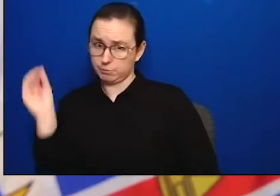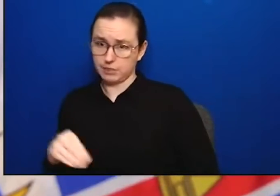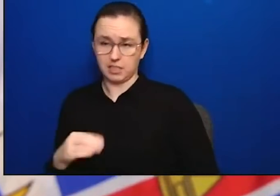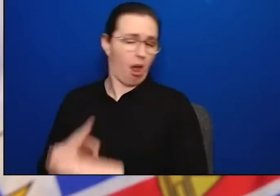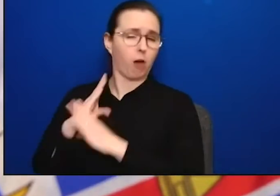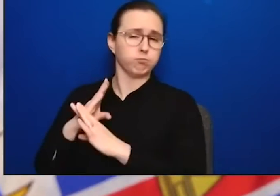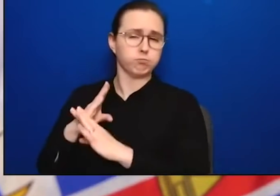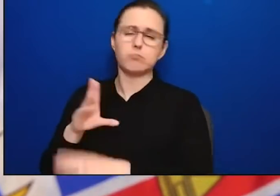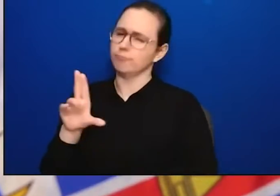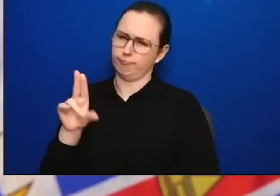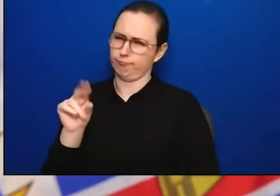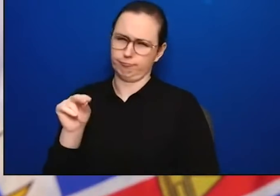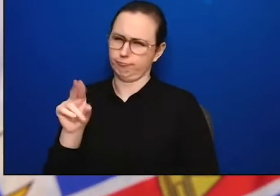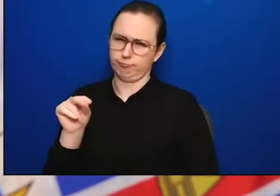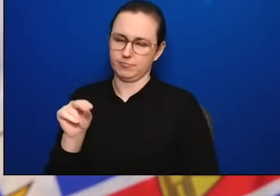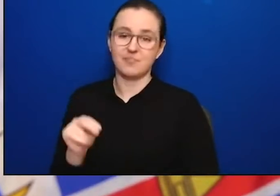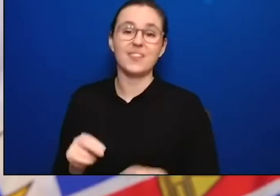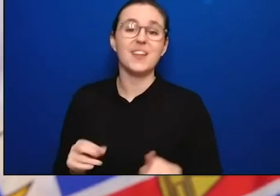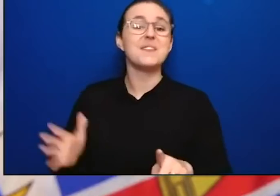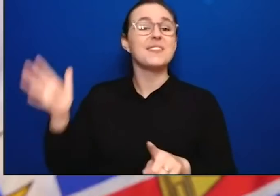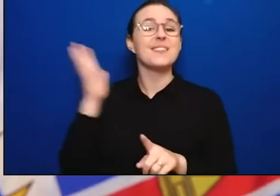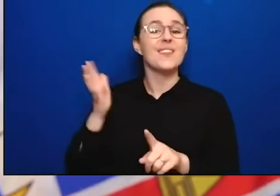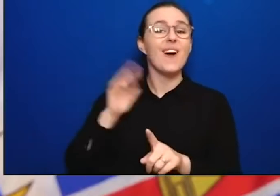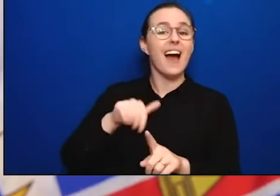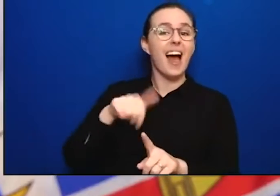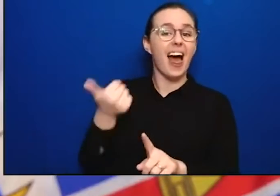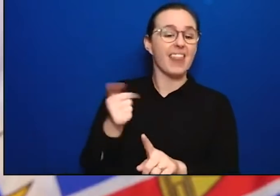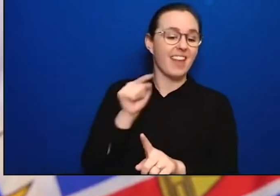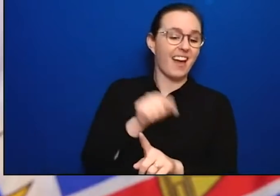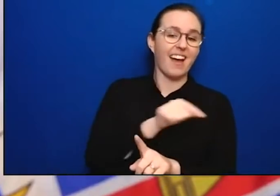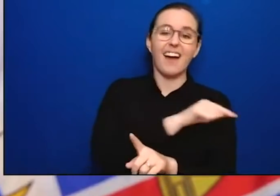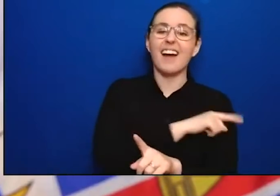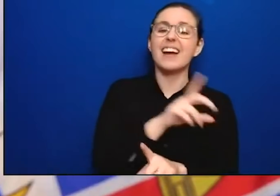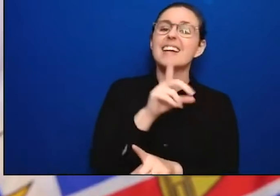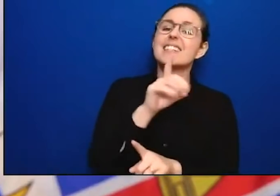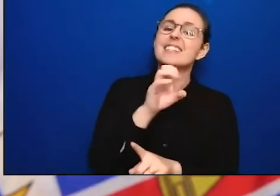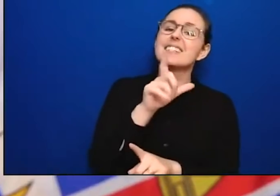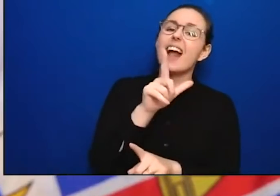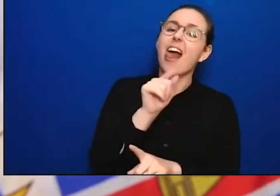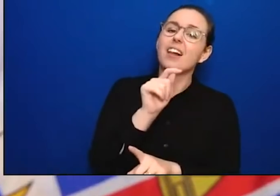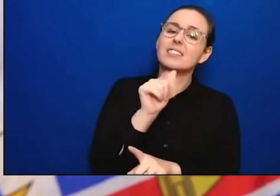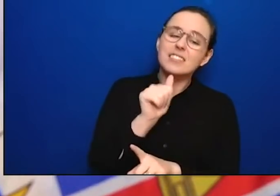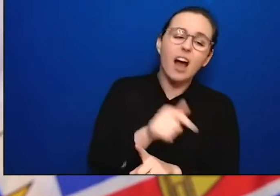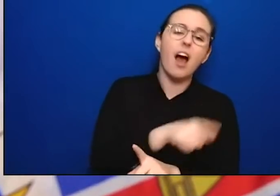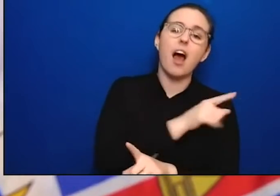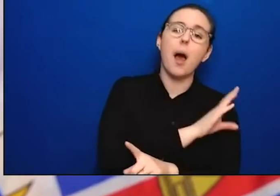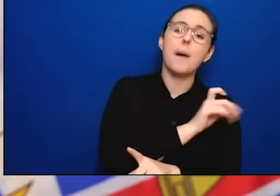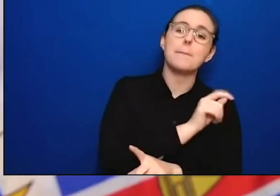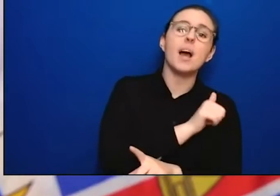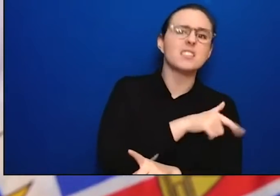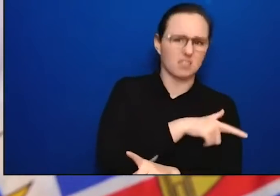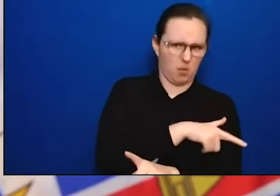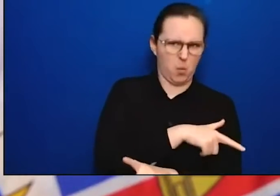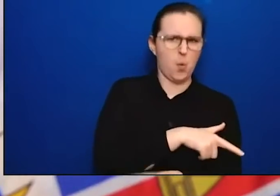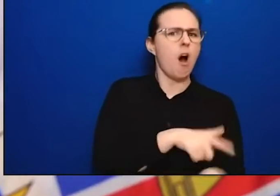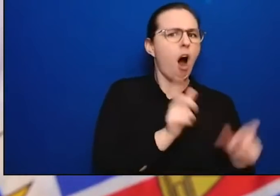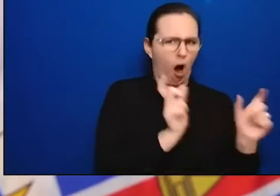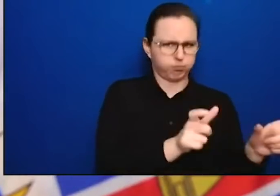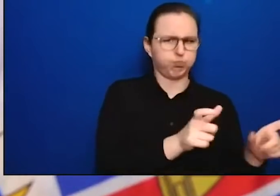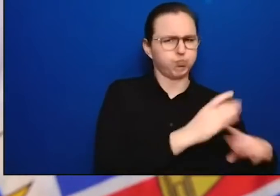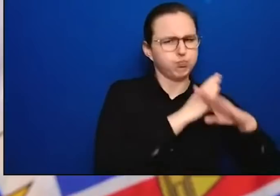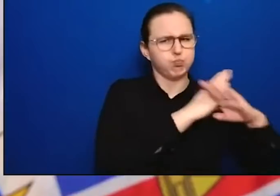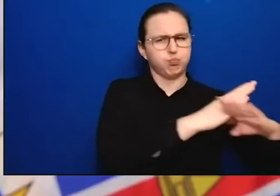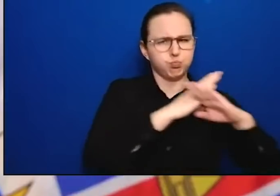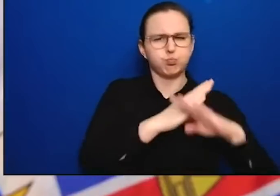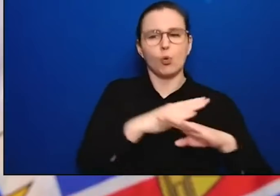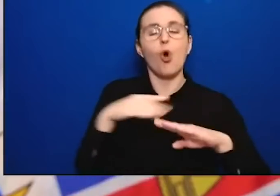50 to 60%. So it is not 100%. It's not as high as we saw with all of the other strains that we've seen, and